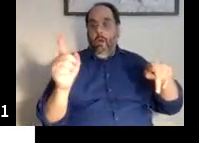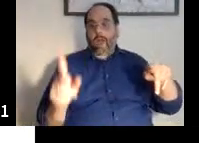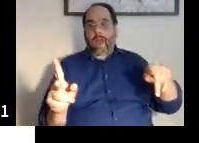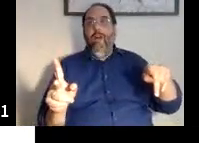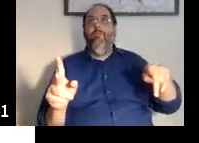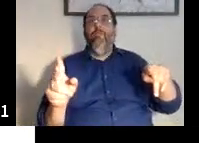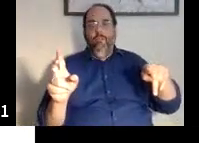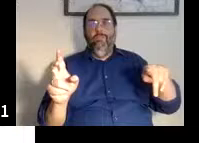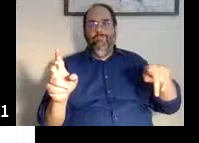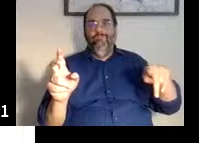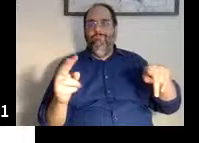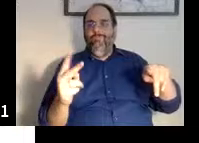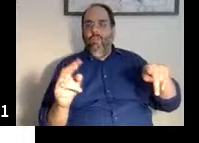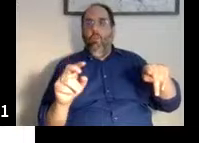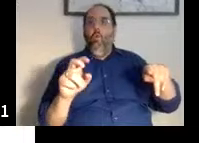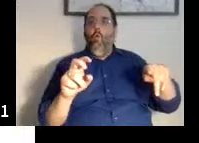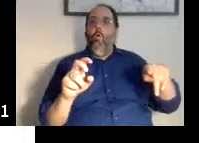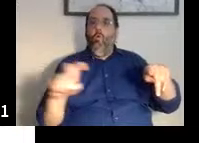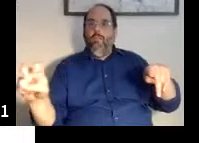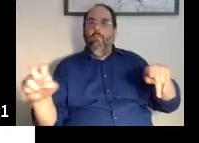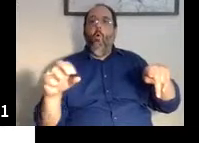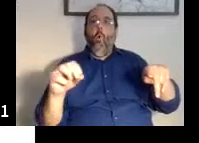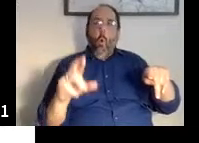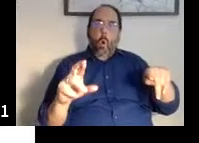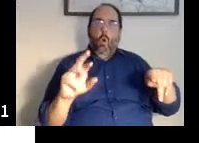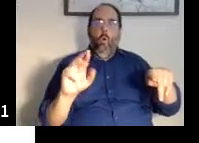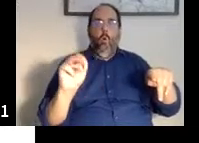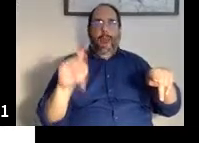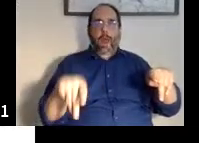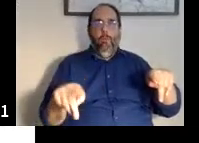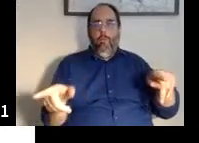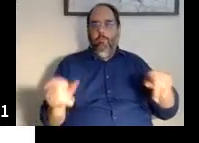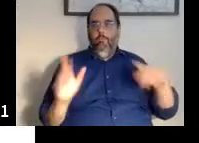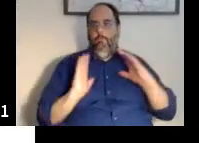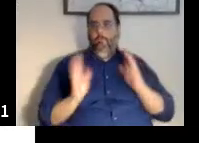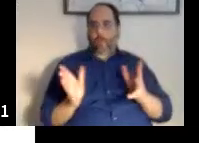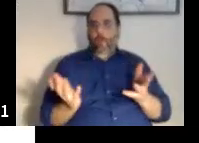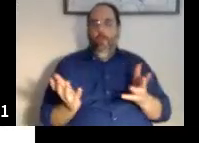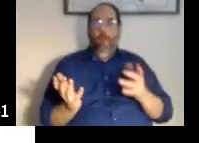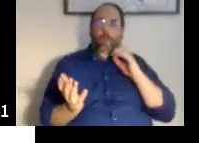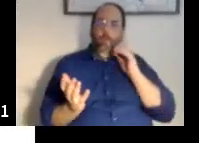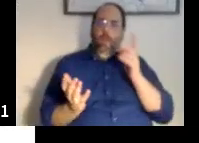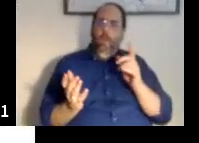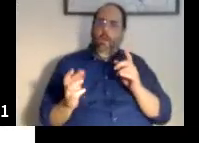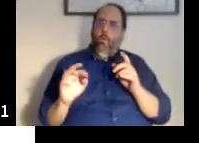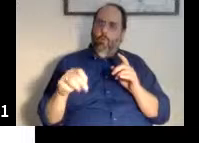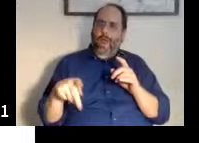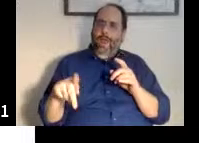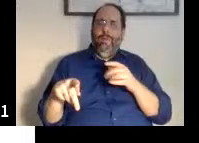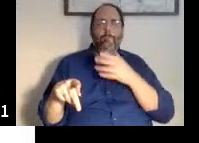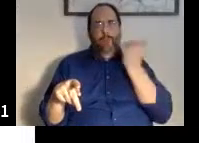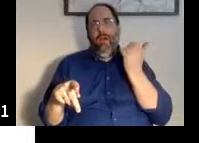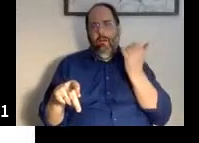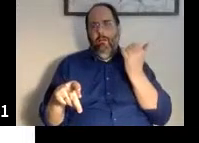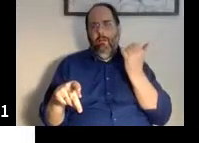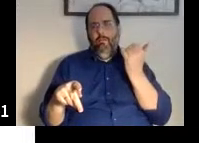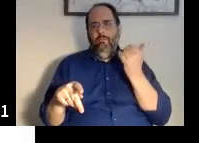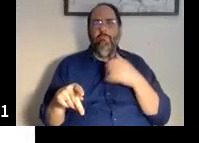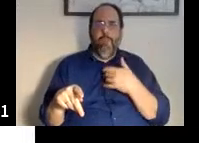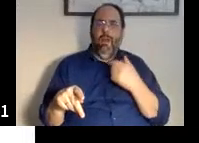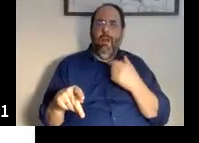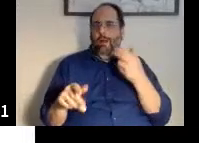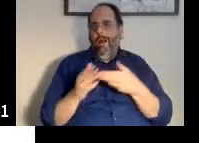that 10 is either ramp or transfer. I think ramp access provides greater opportunities in a lot of cases